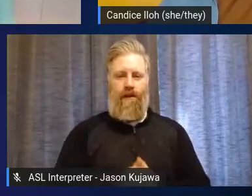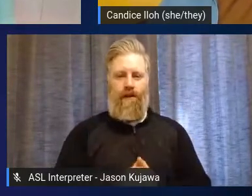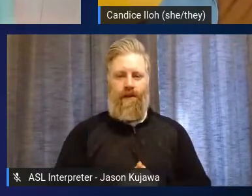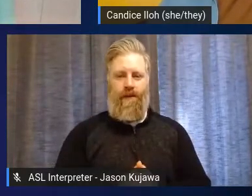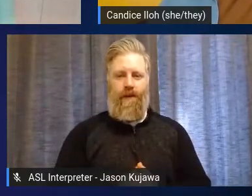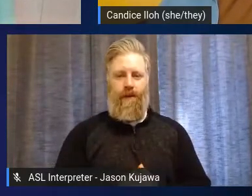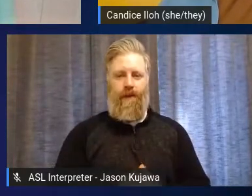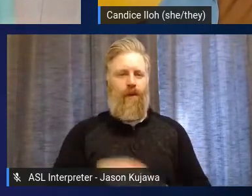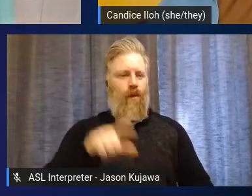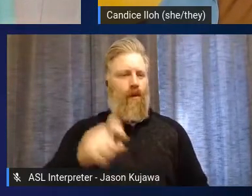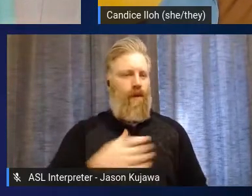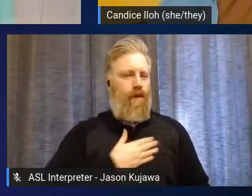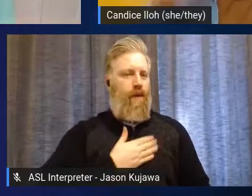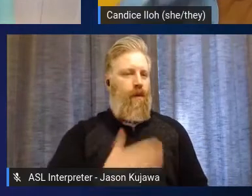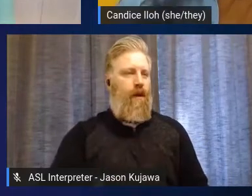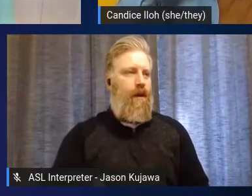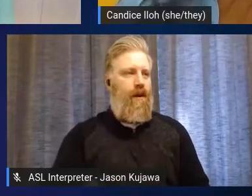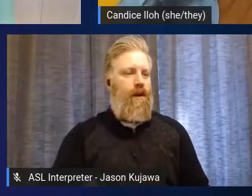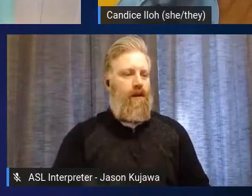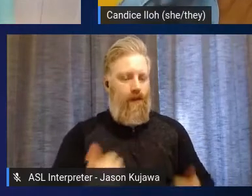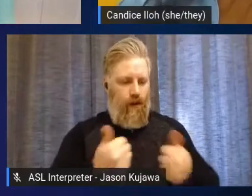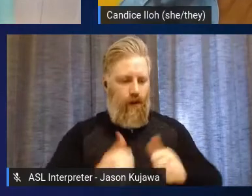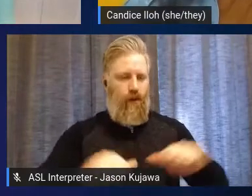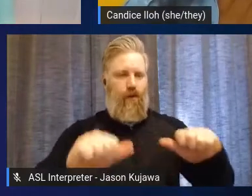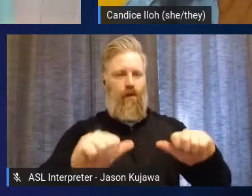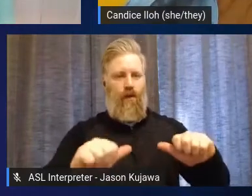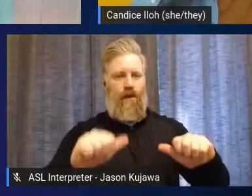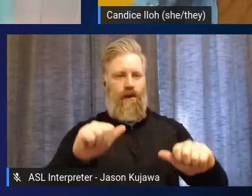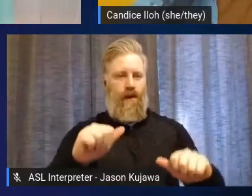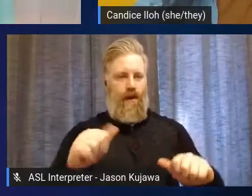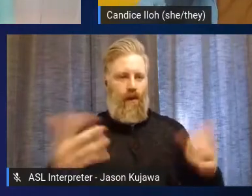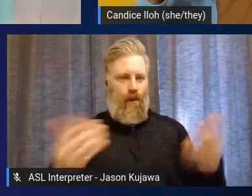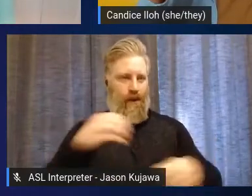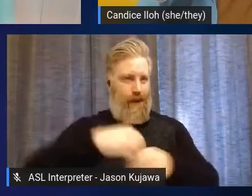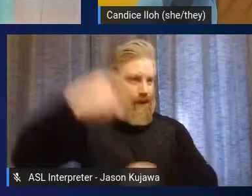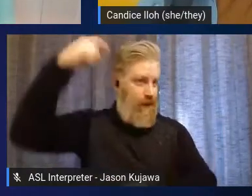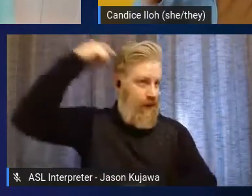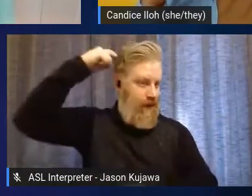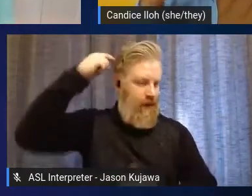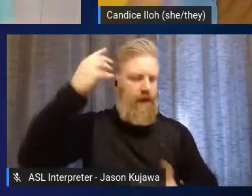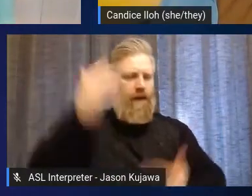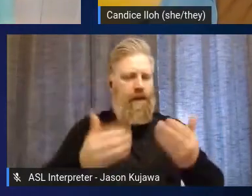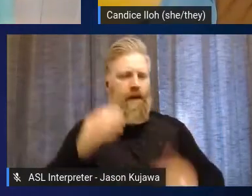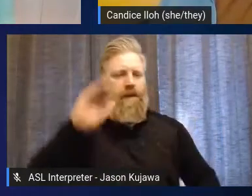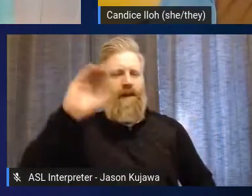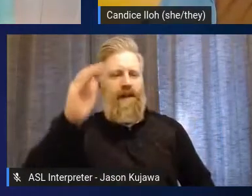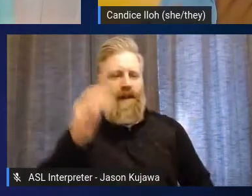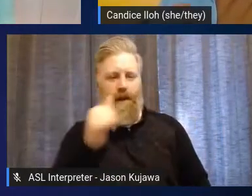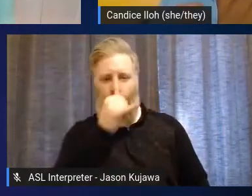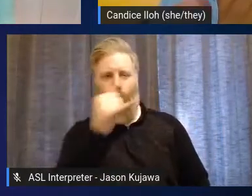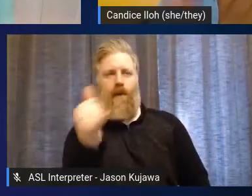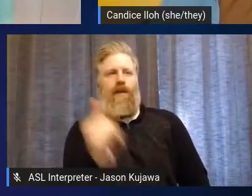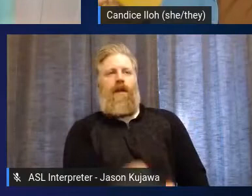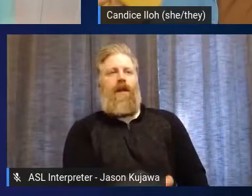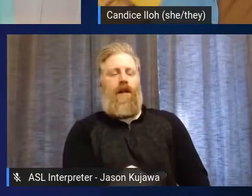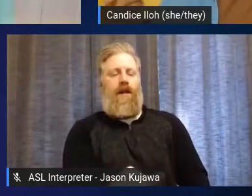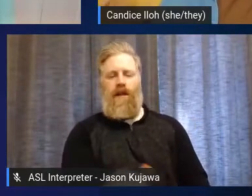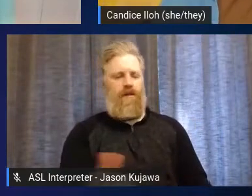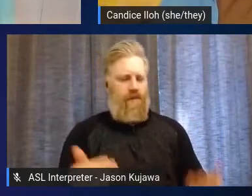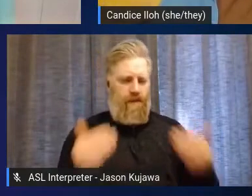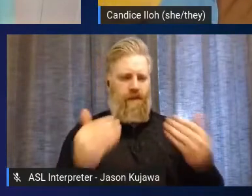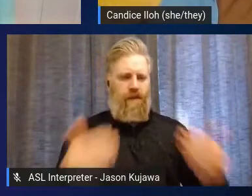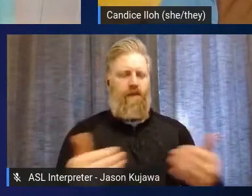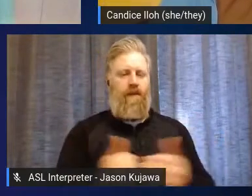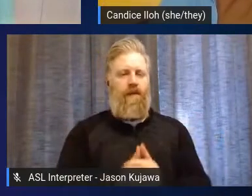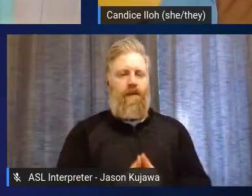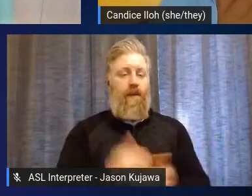to try that thing out that's in your head, even if it seems really ridiculous. That a lot